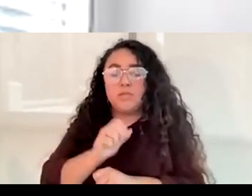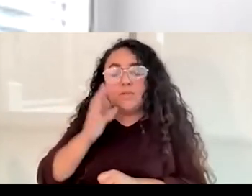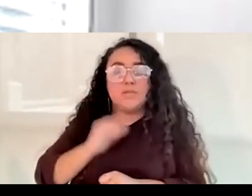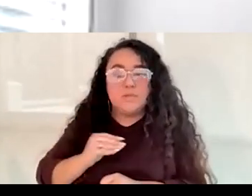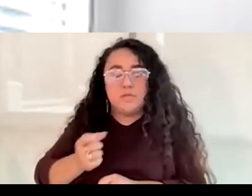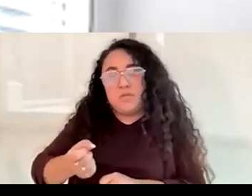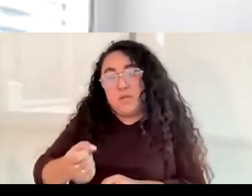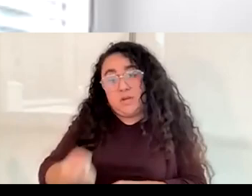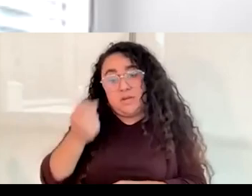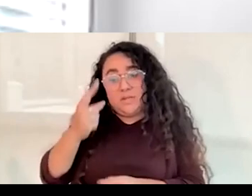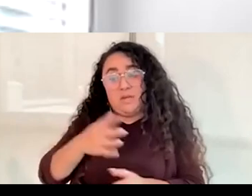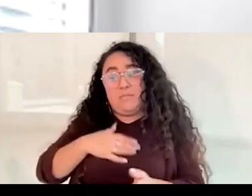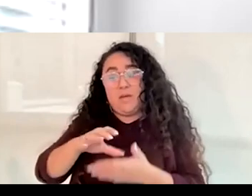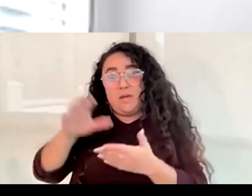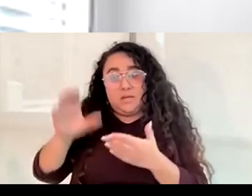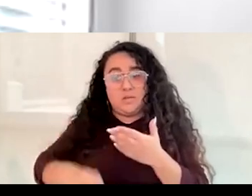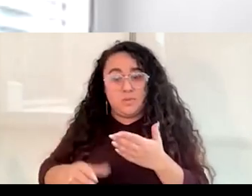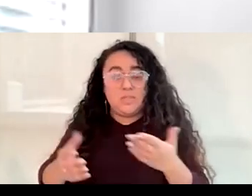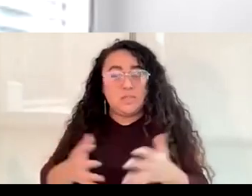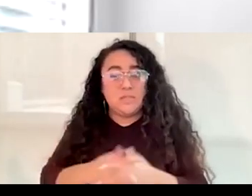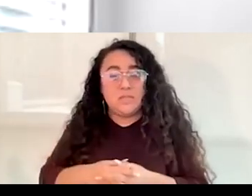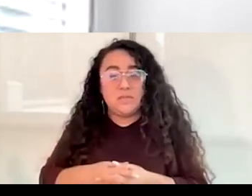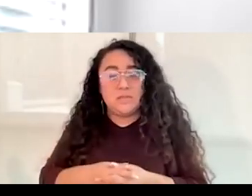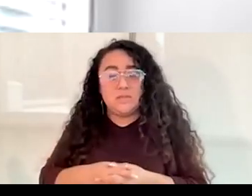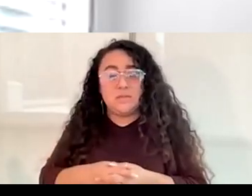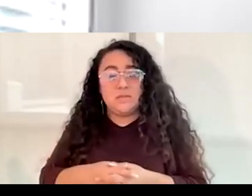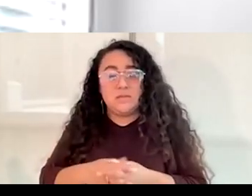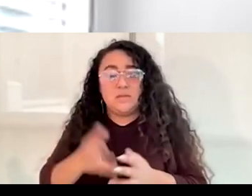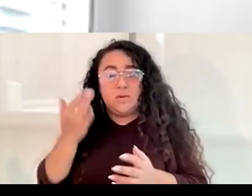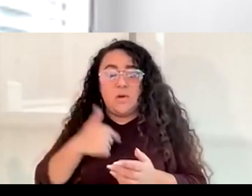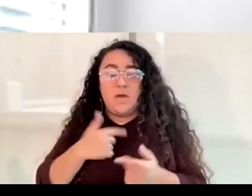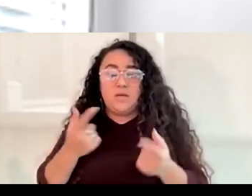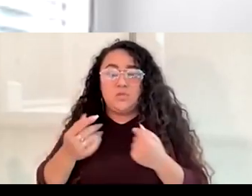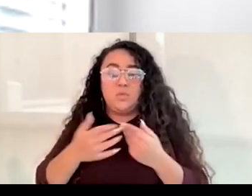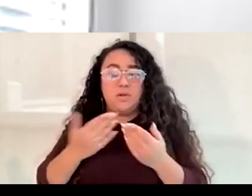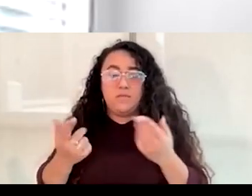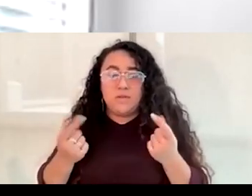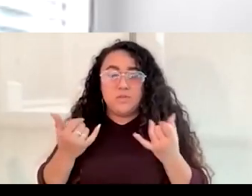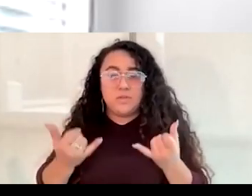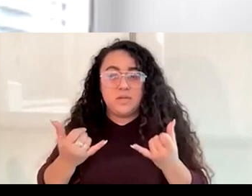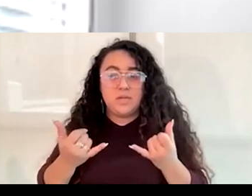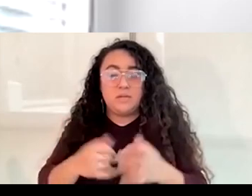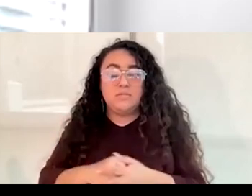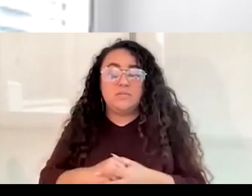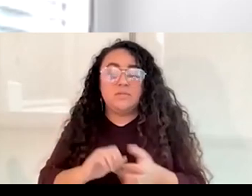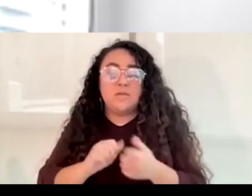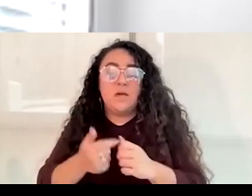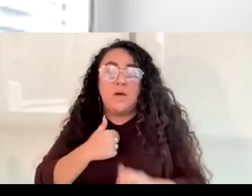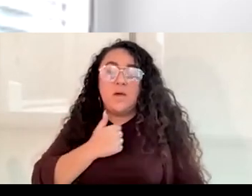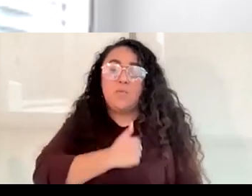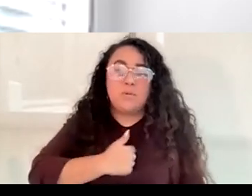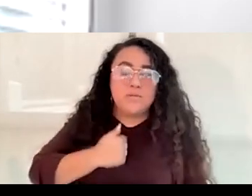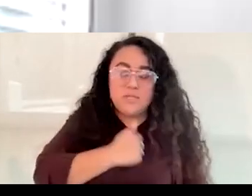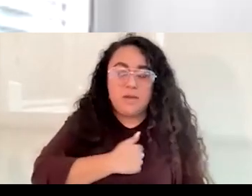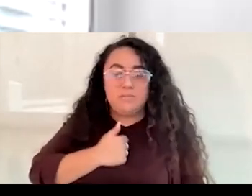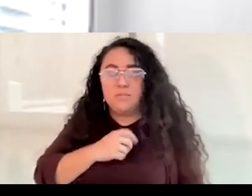consequences of what I had done. And so that's why I do what I do now. It's my way of living a life of redemption. Mm-hmm.